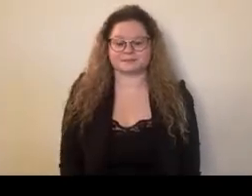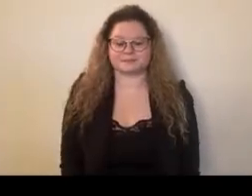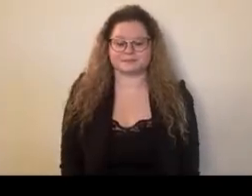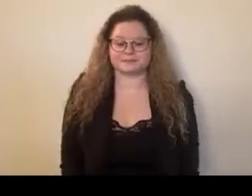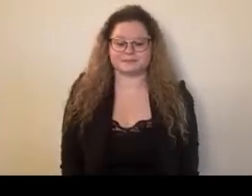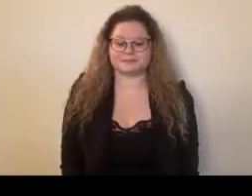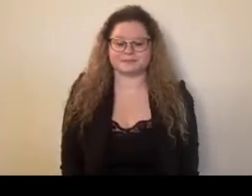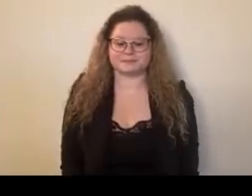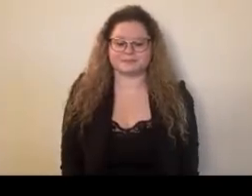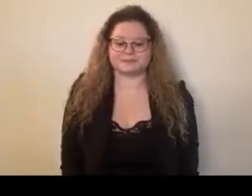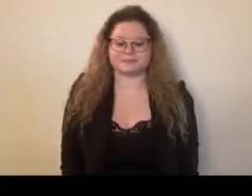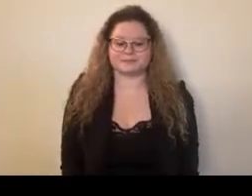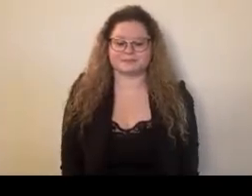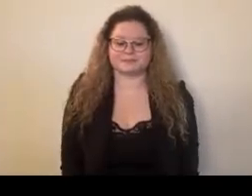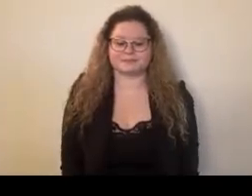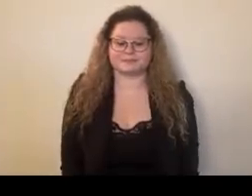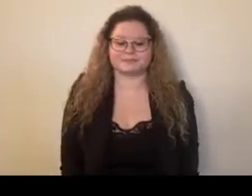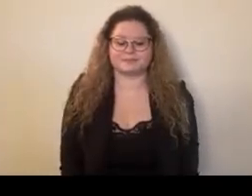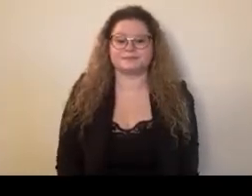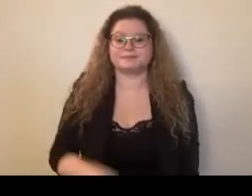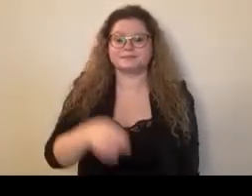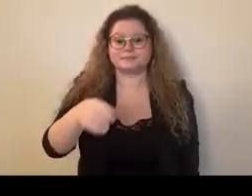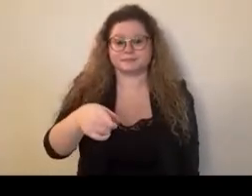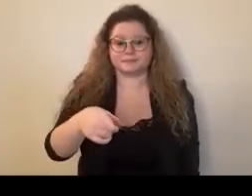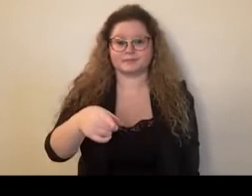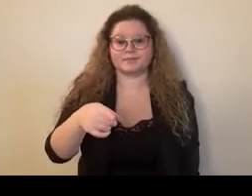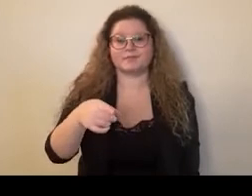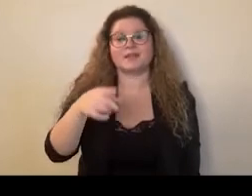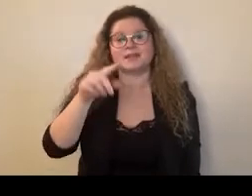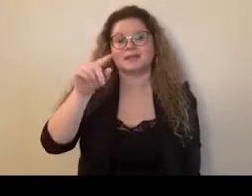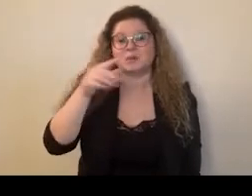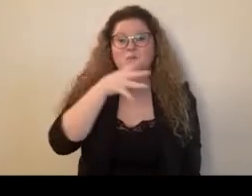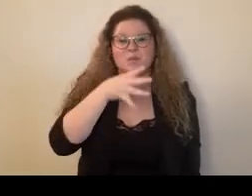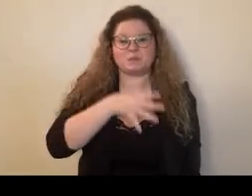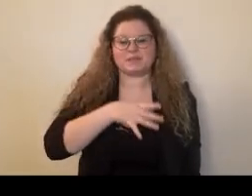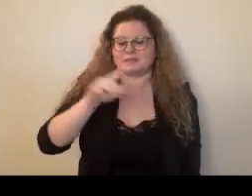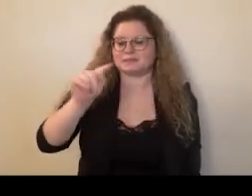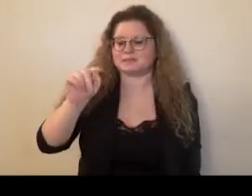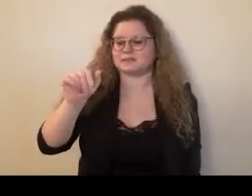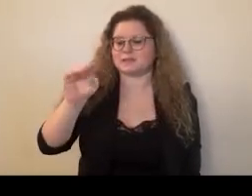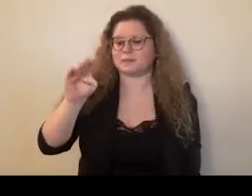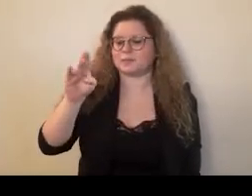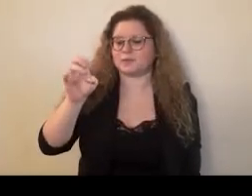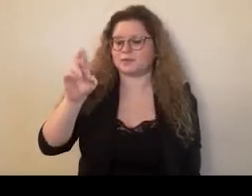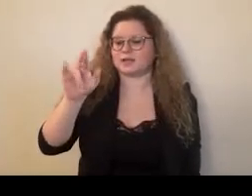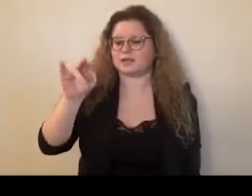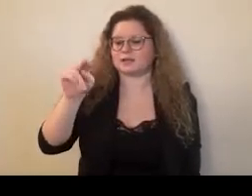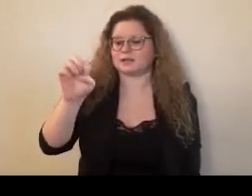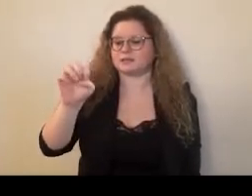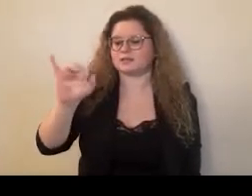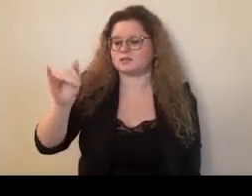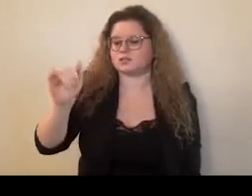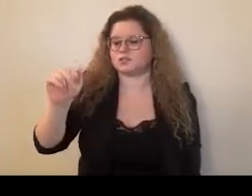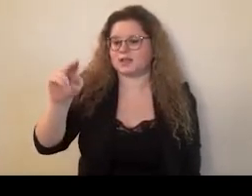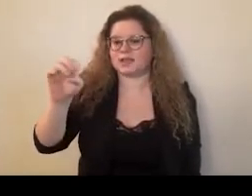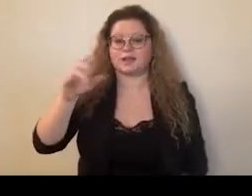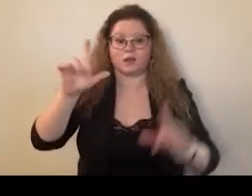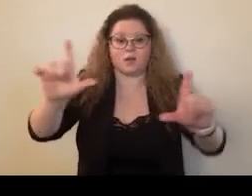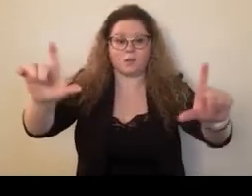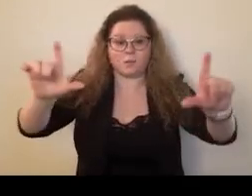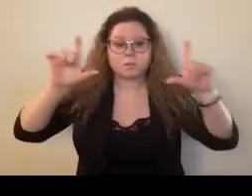photograph is a close-up portrait image of Tambourine Jean, the lady I nicknamed for the day at Spencer